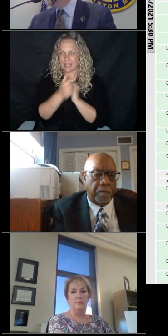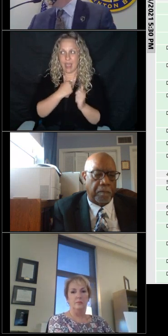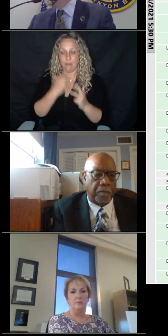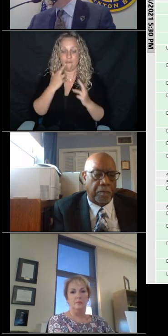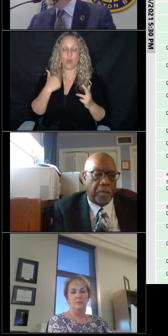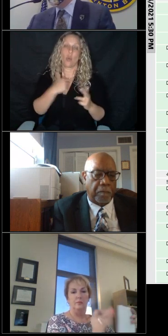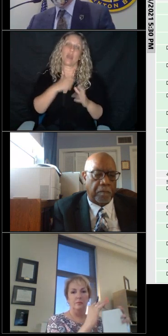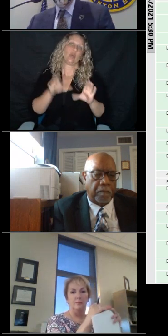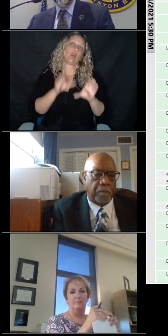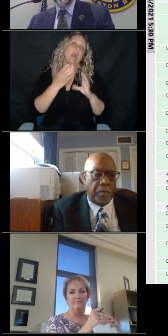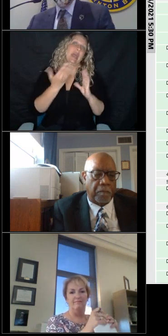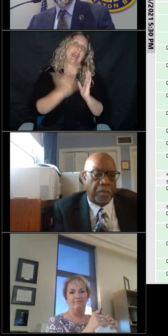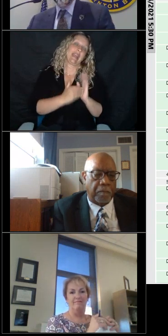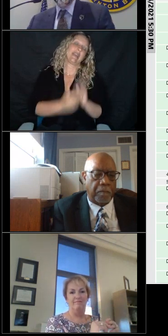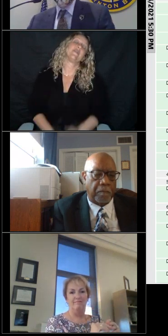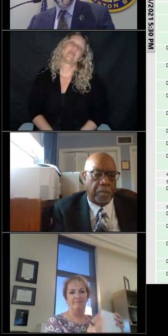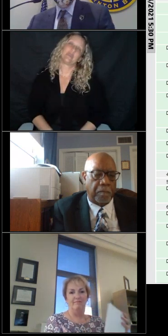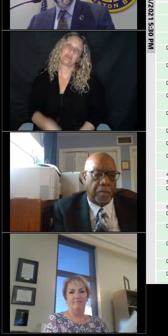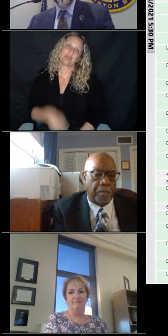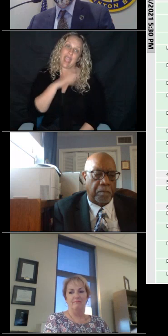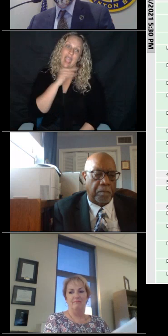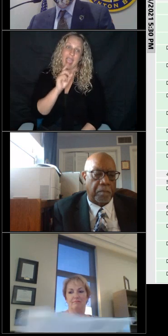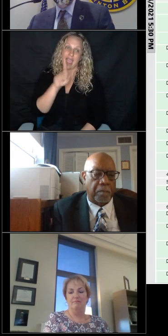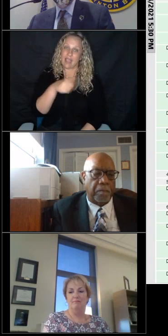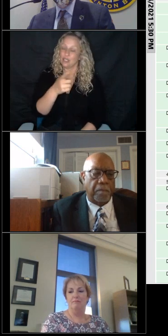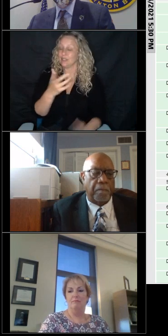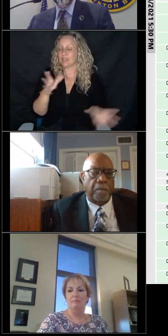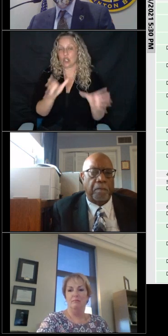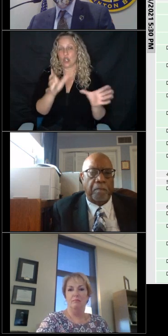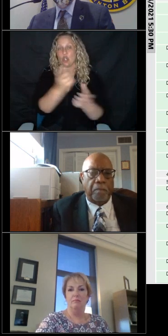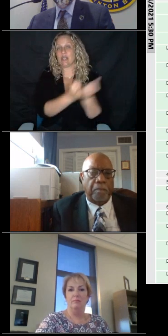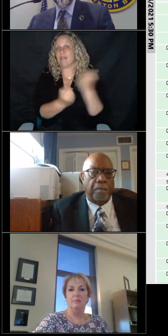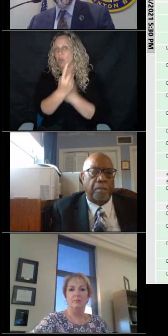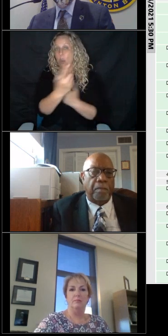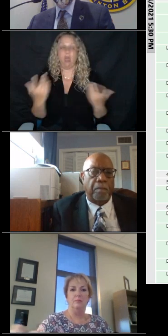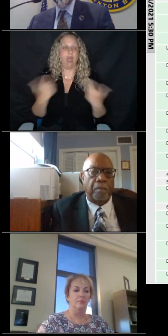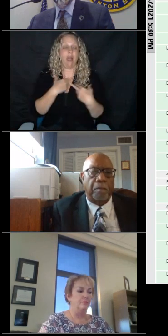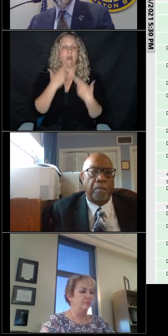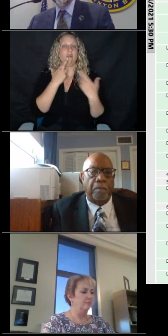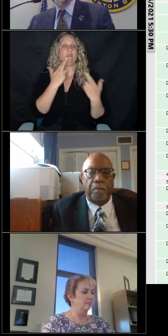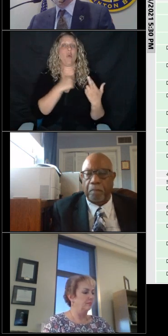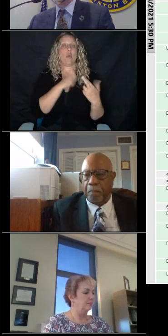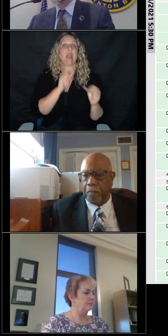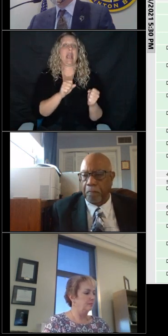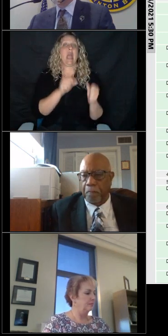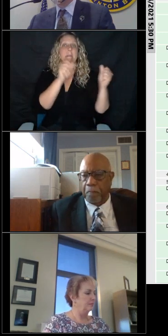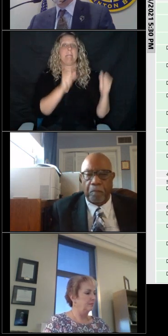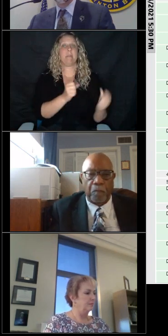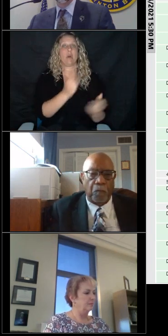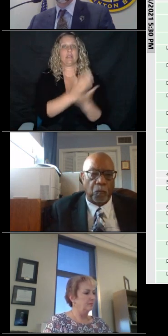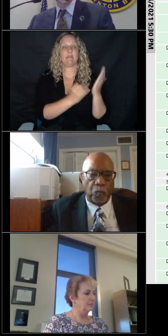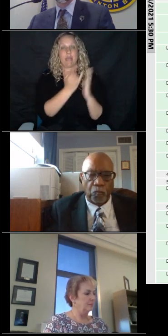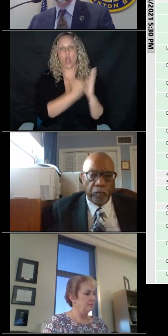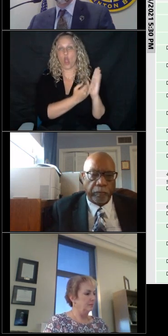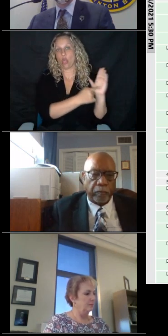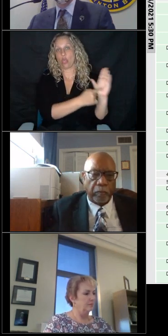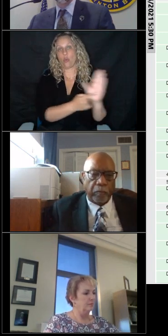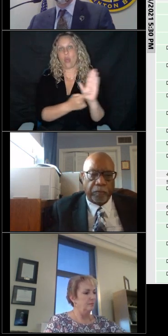can do it again. And I just encourage everyone, and hopefully we can post some of the art throughout